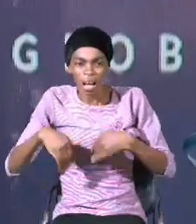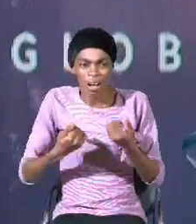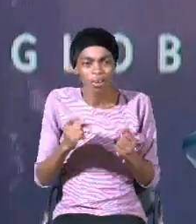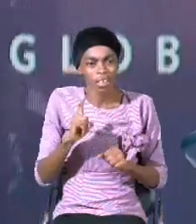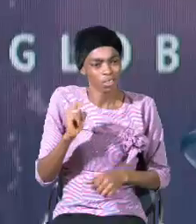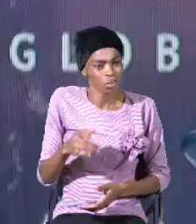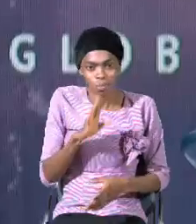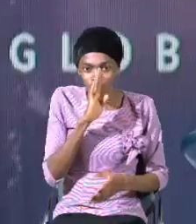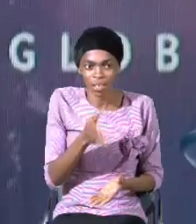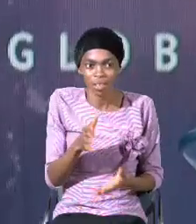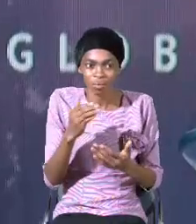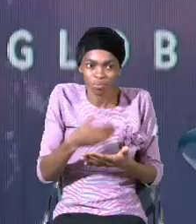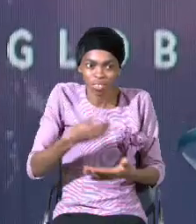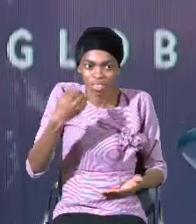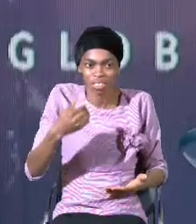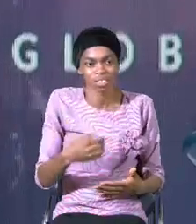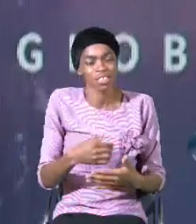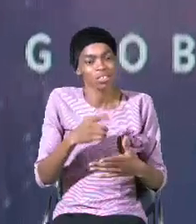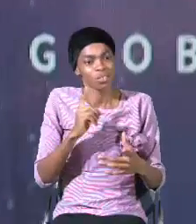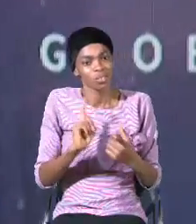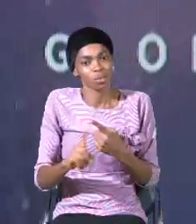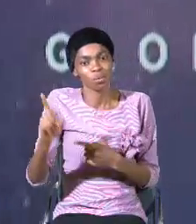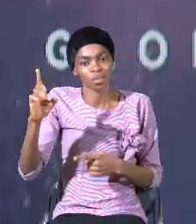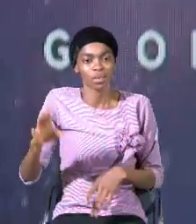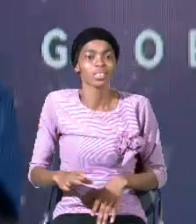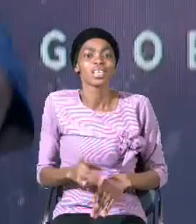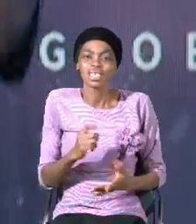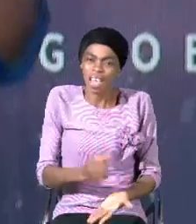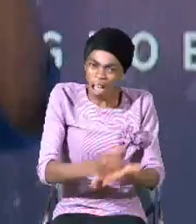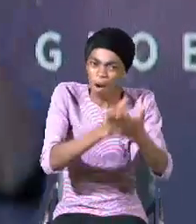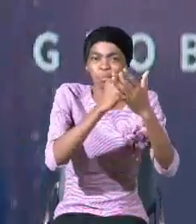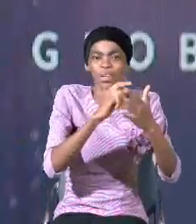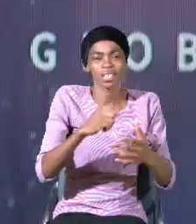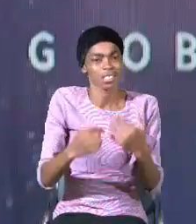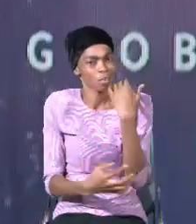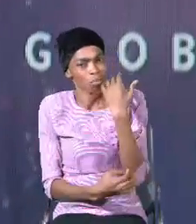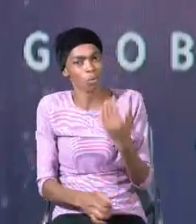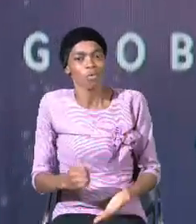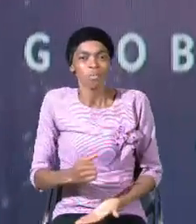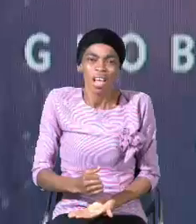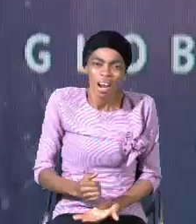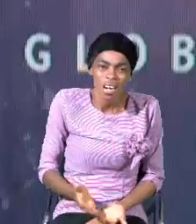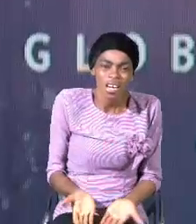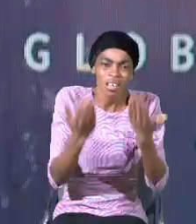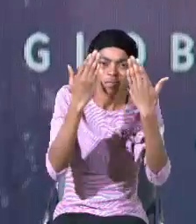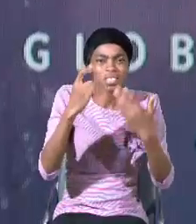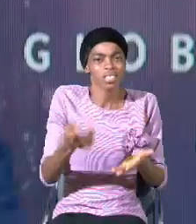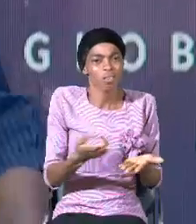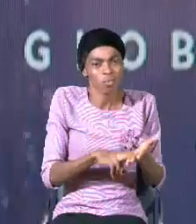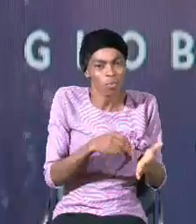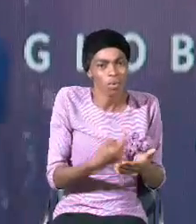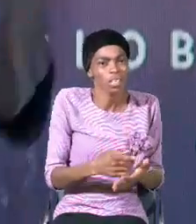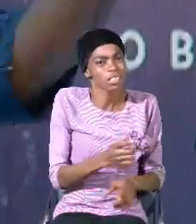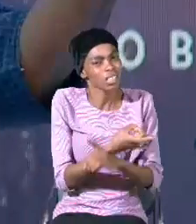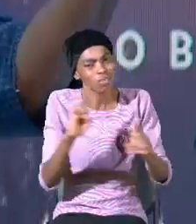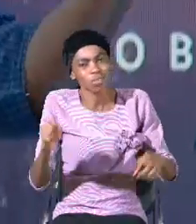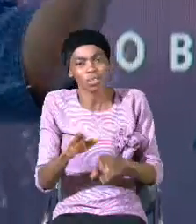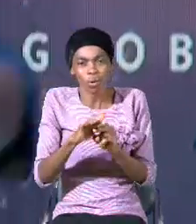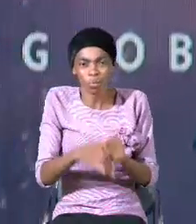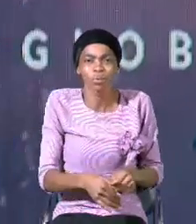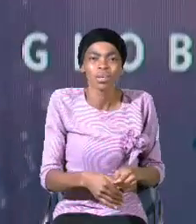Helping his creatures, lifting up the fallen, healing the sick, delivering the oppressed,